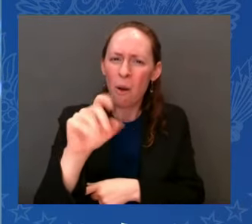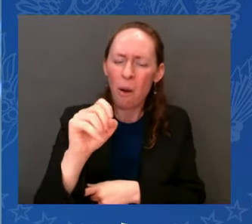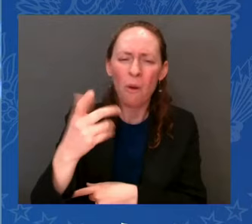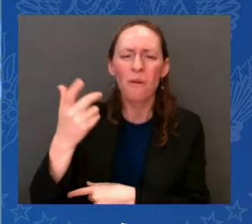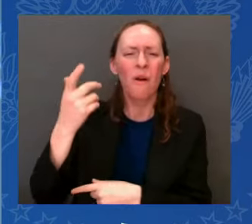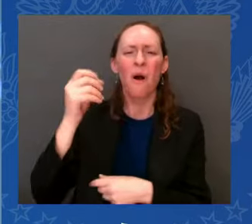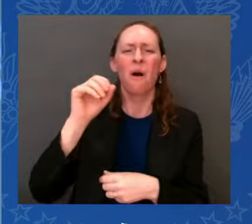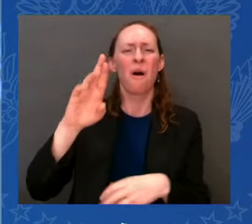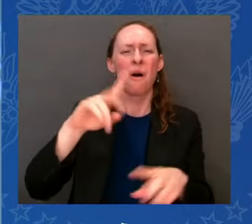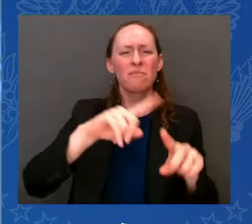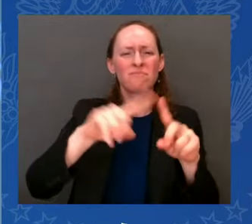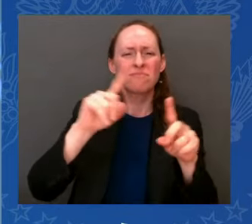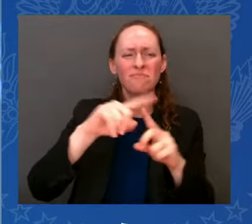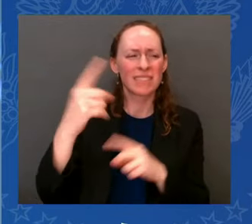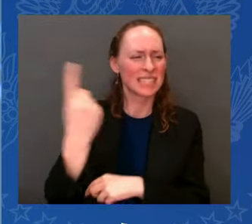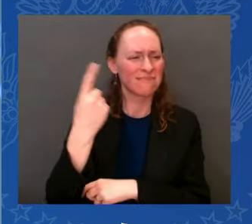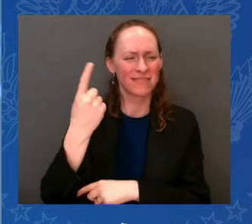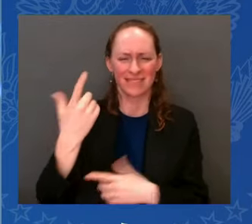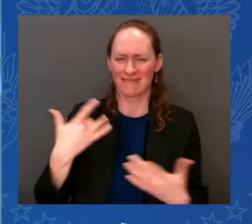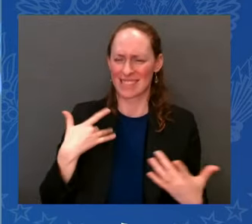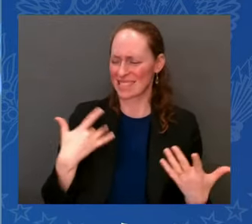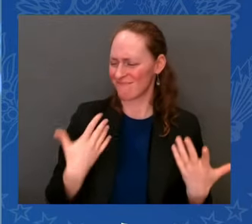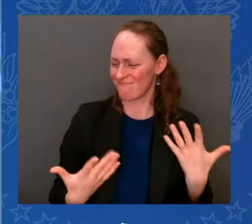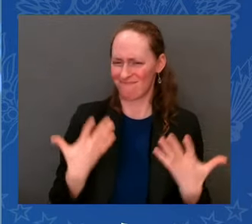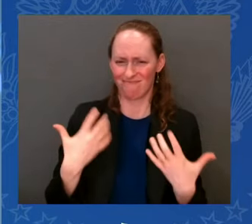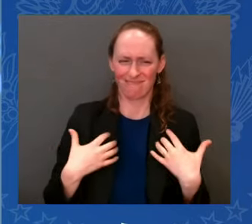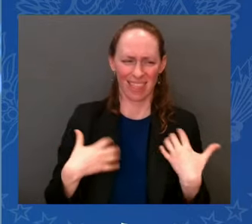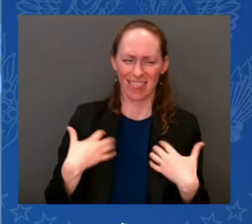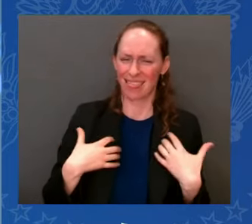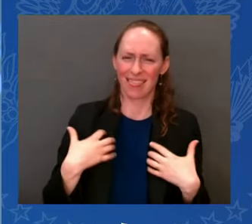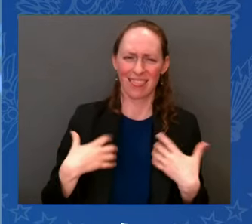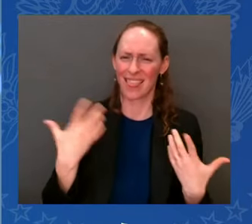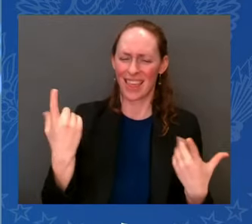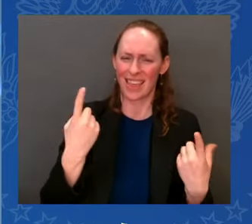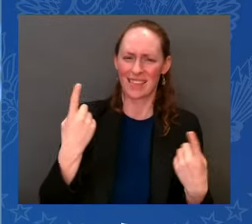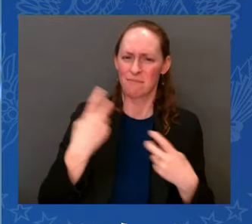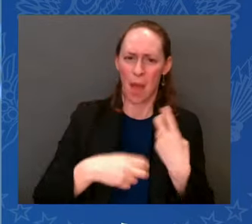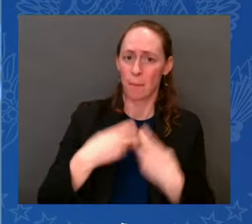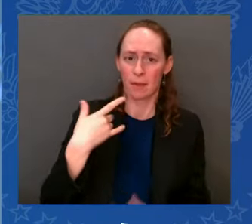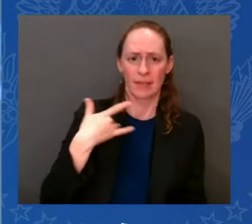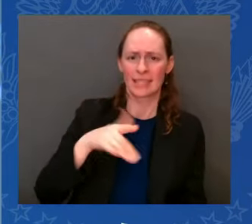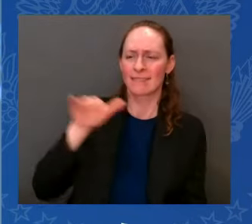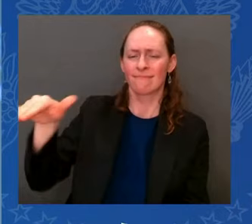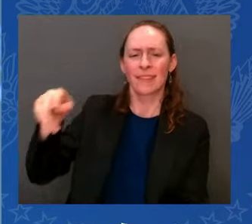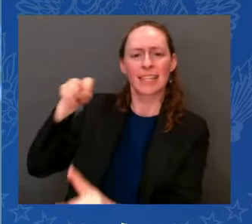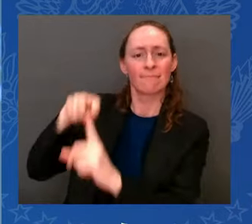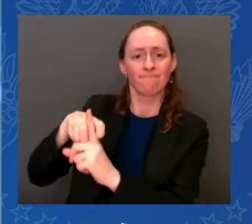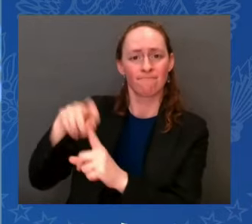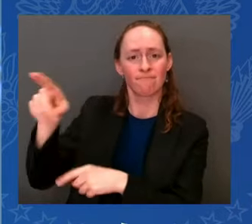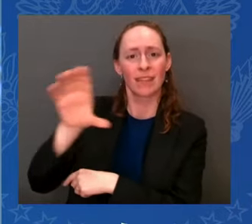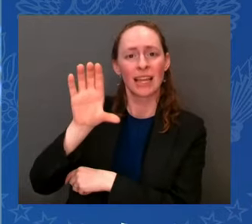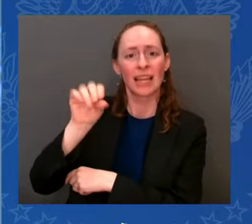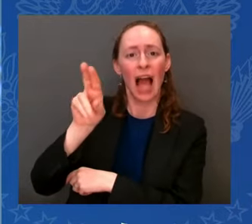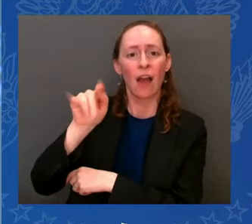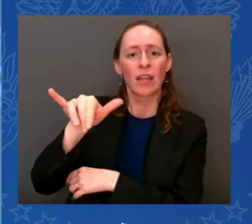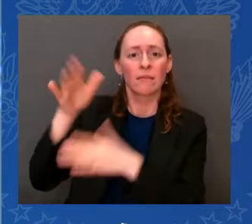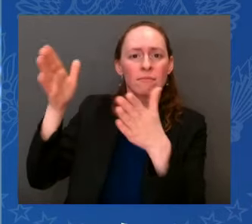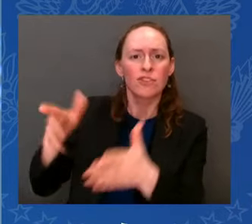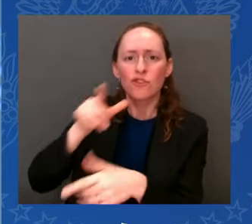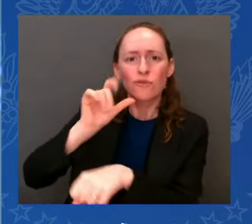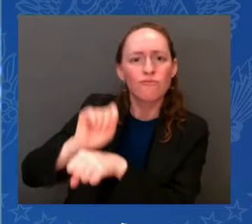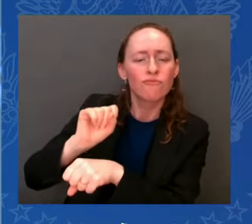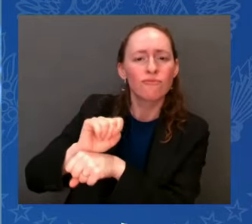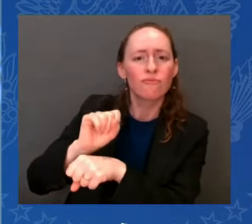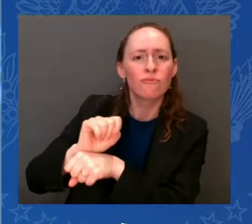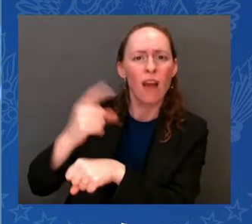time. At least that was my experience in Newcastle County. And when you don't have the same funding that you have for